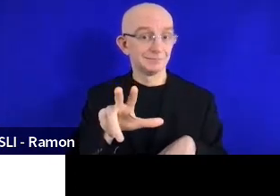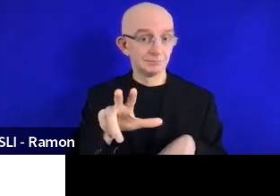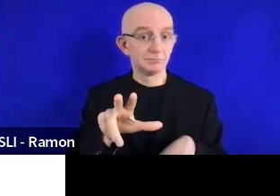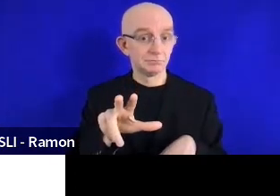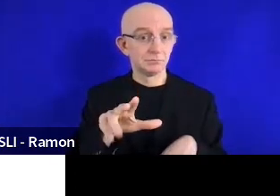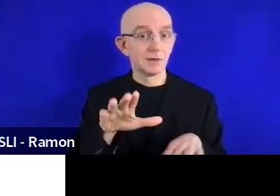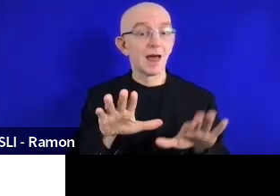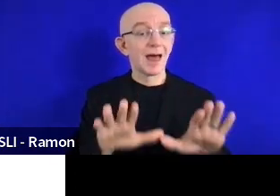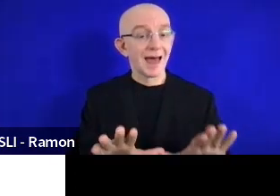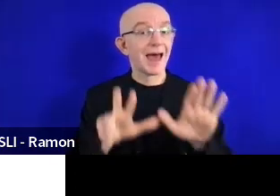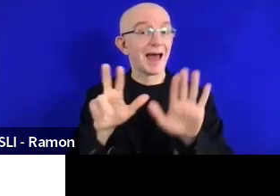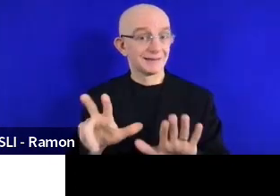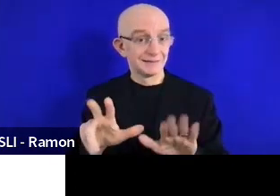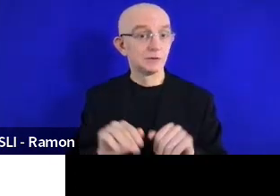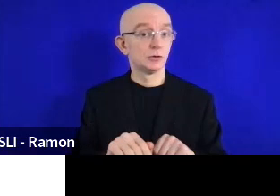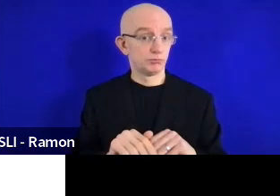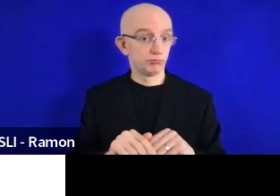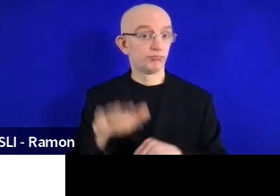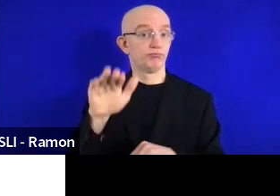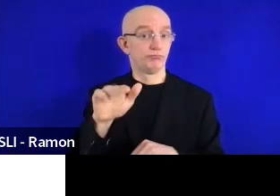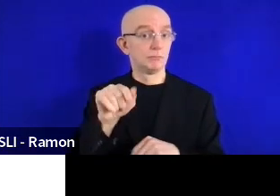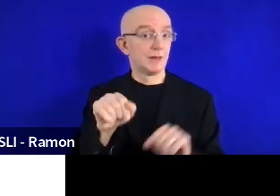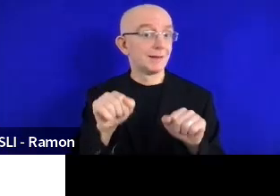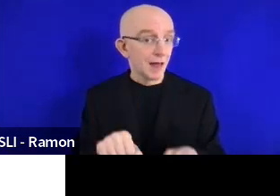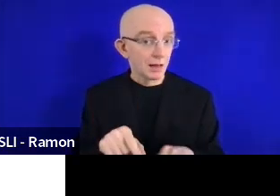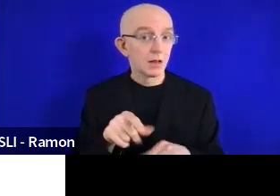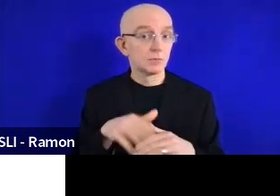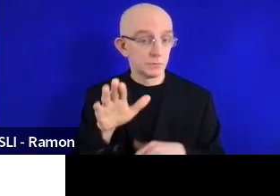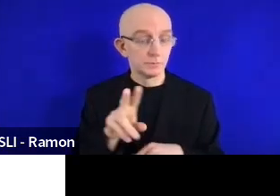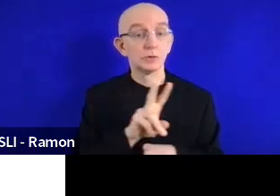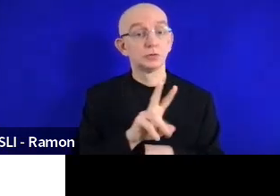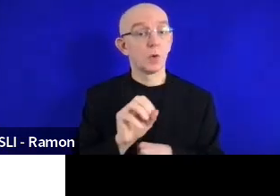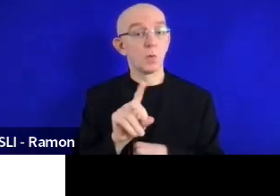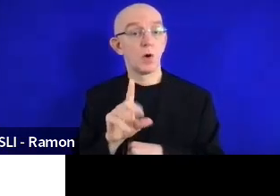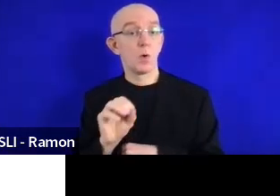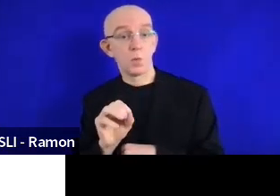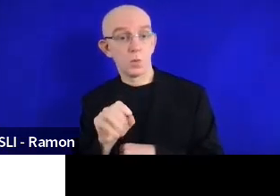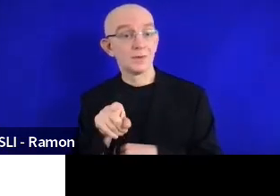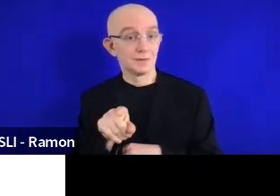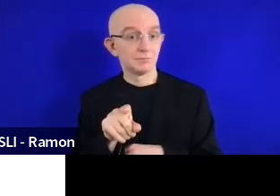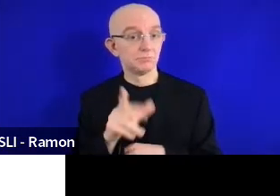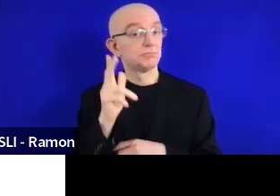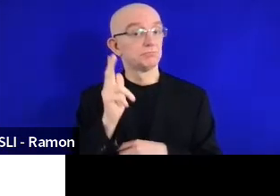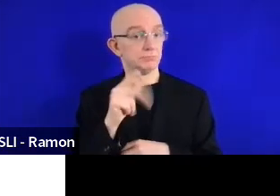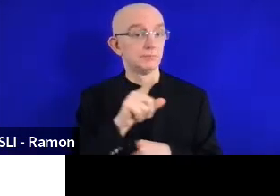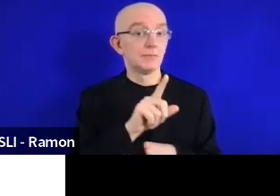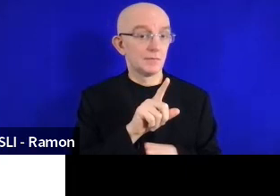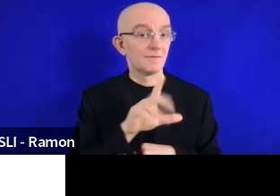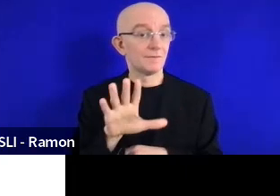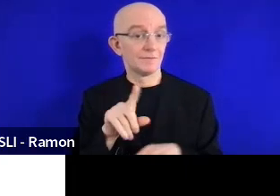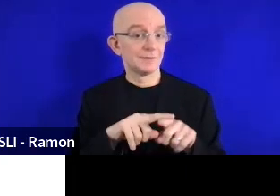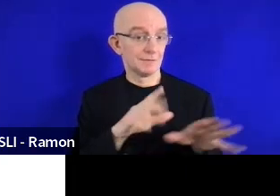Uganda, we're targeting 60 years and above. And these are the people, as by